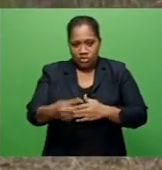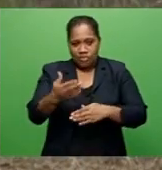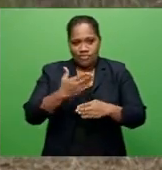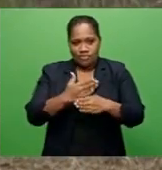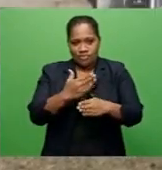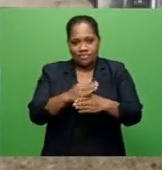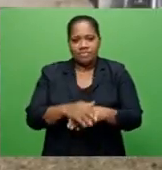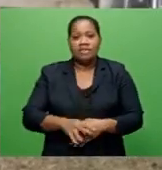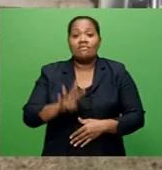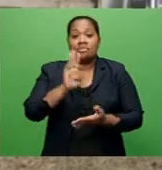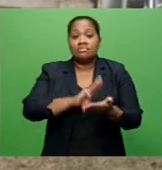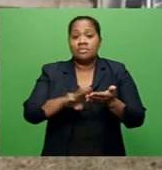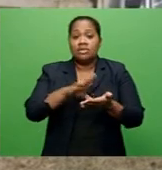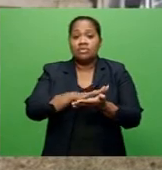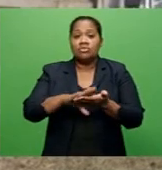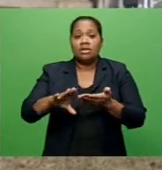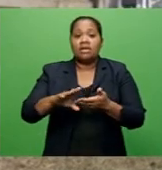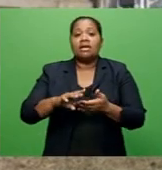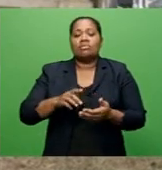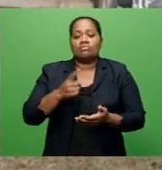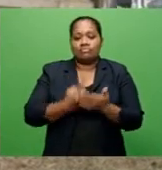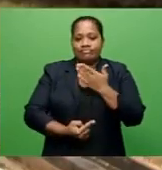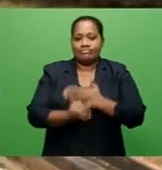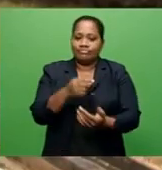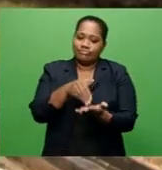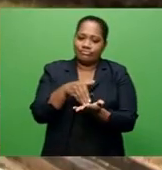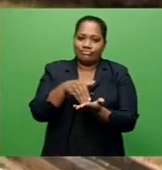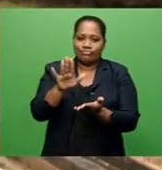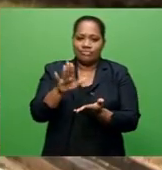And $4 million recovery plan approved.